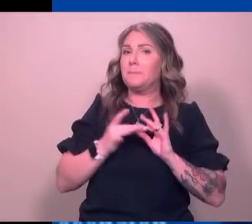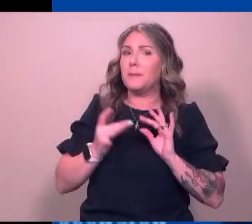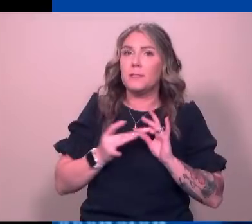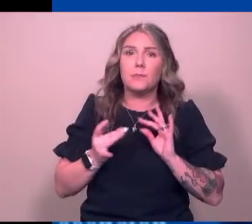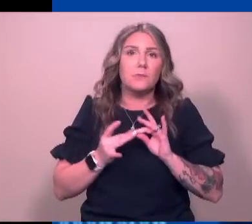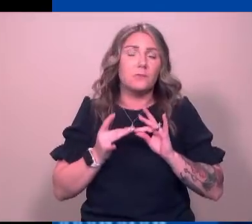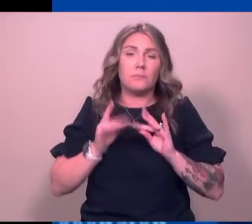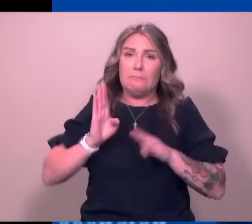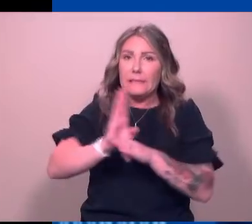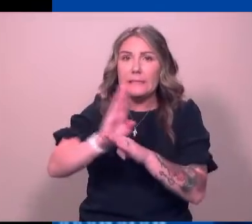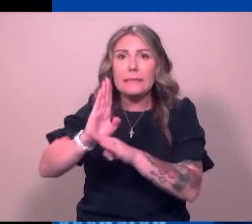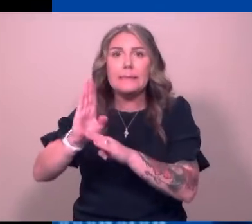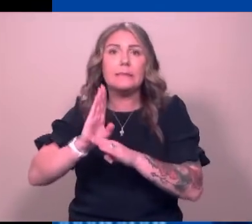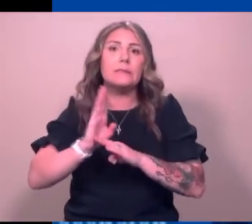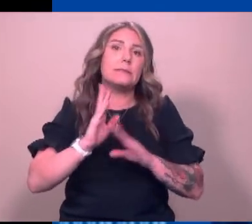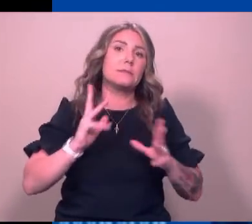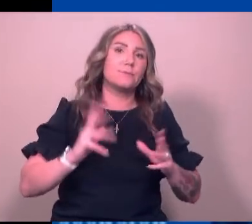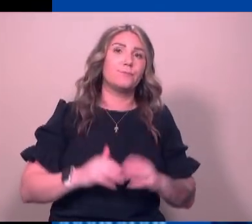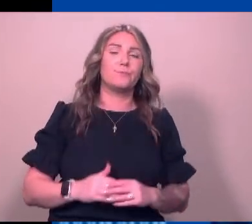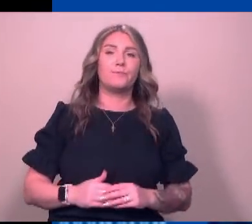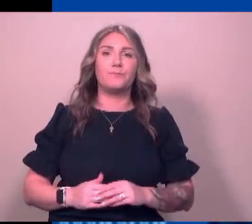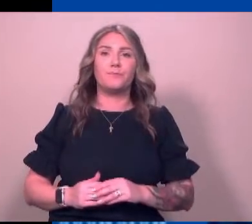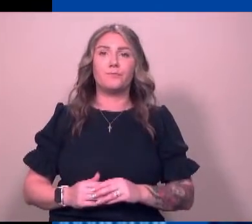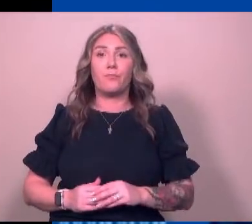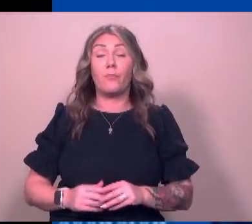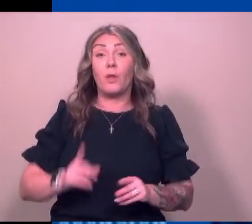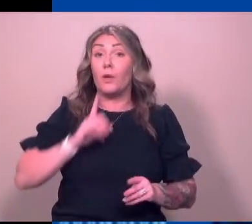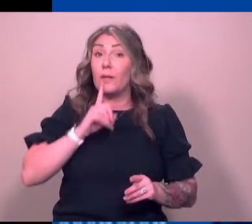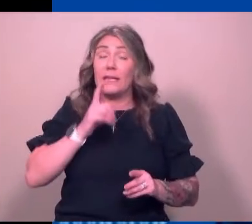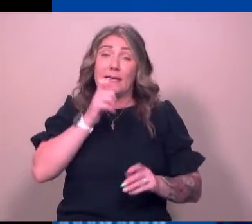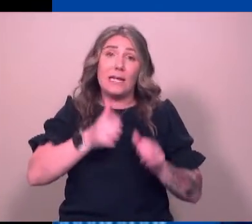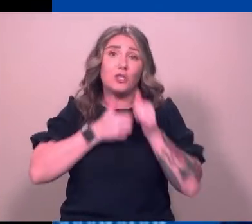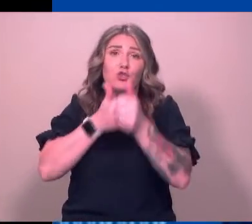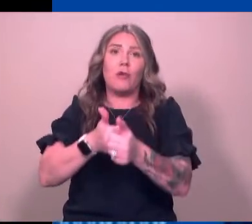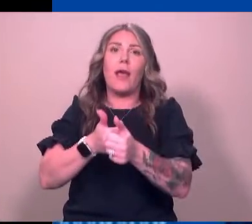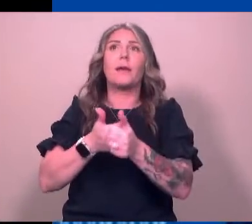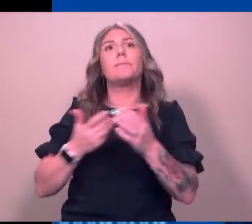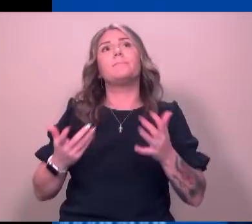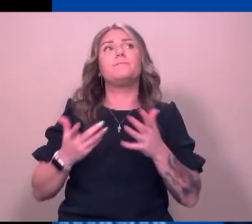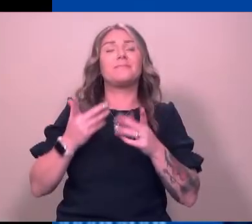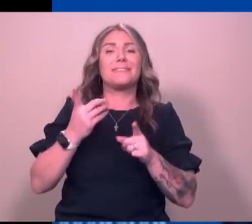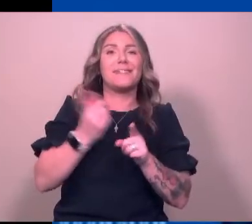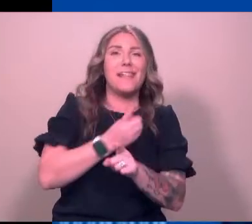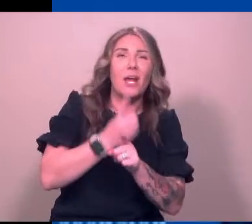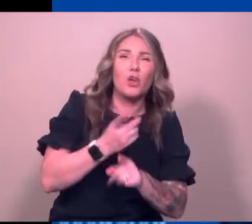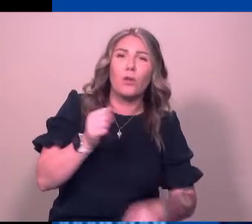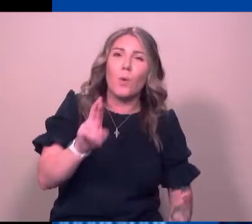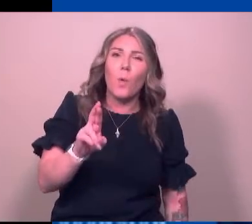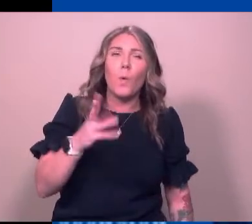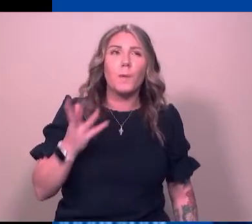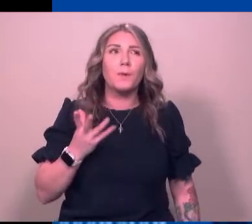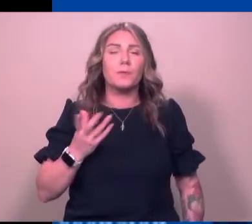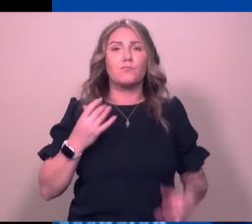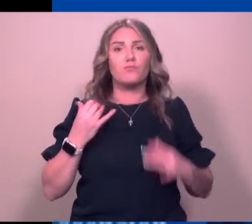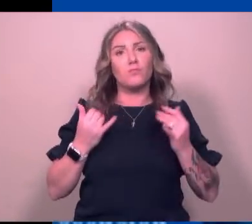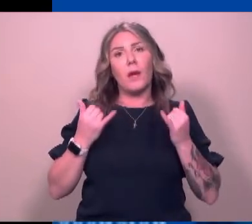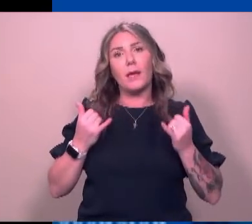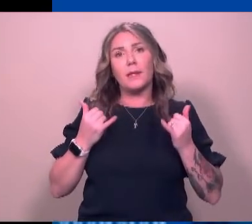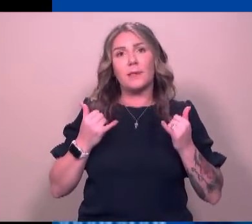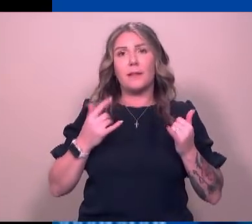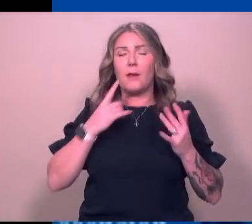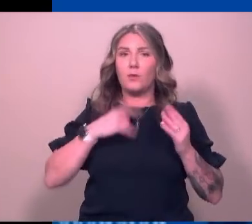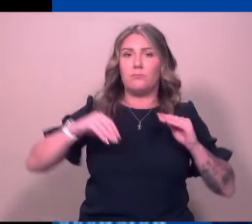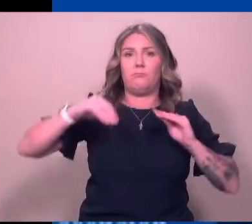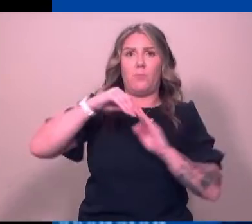very busy. And so, frankly, we don't track as accurately or as right now as